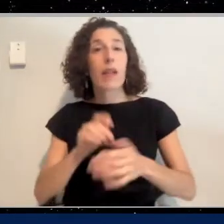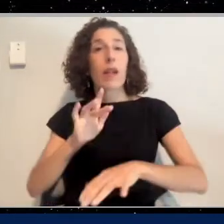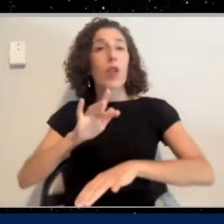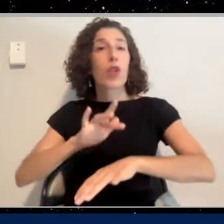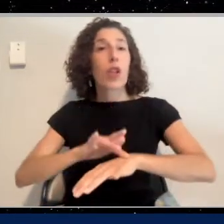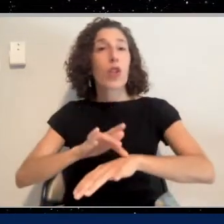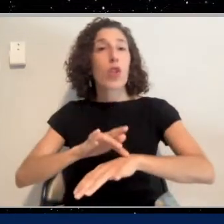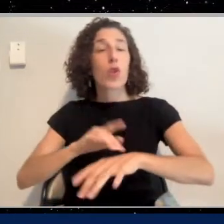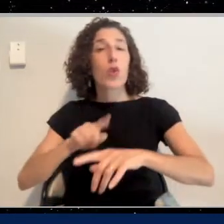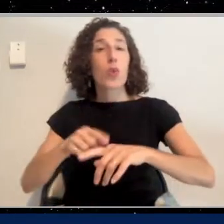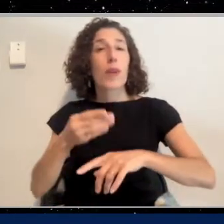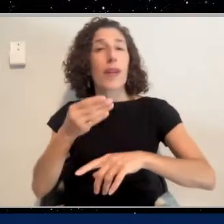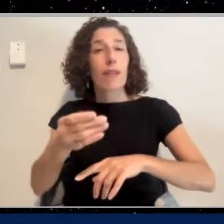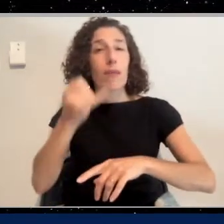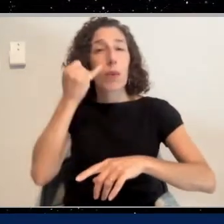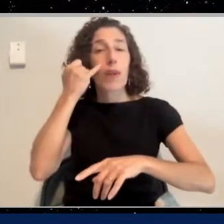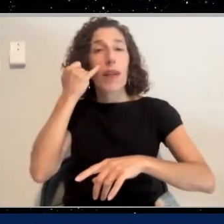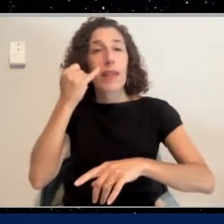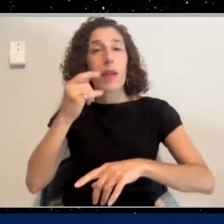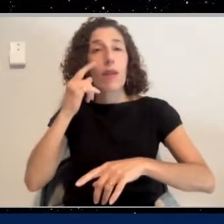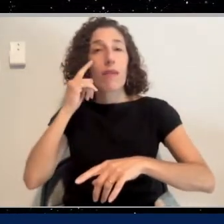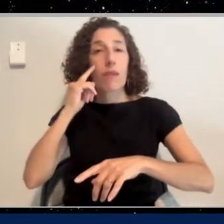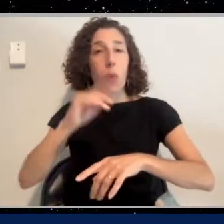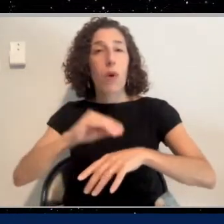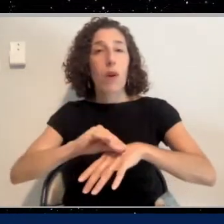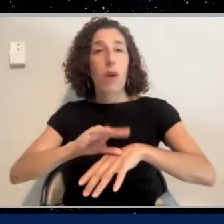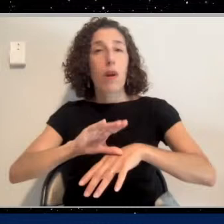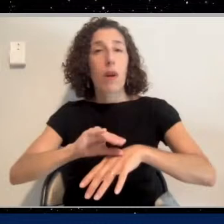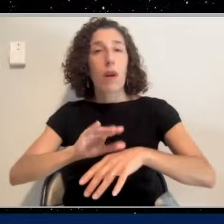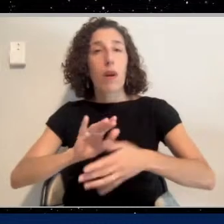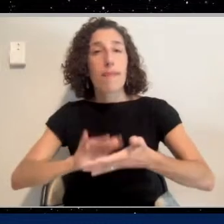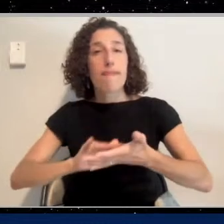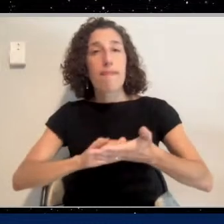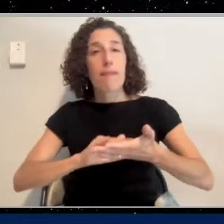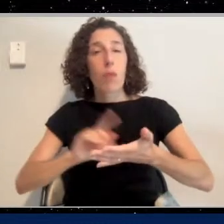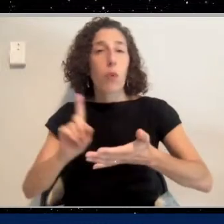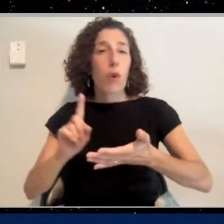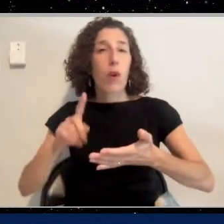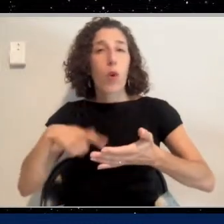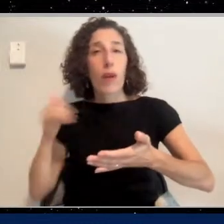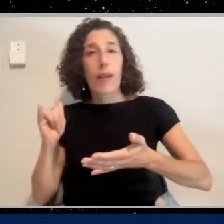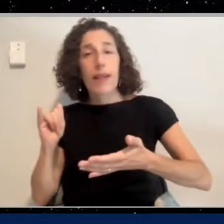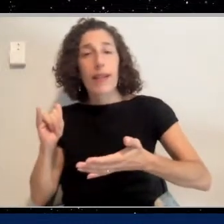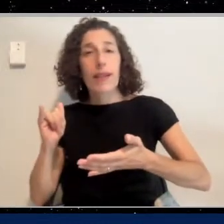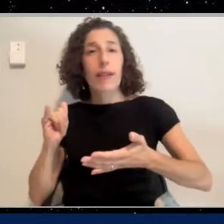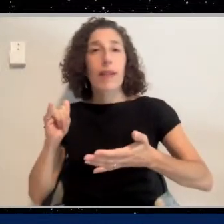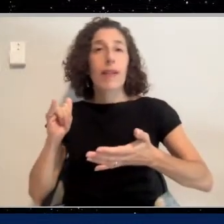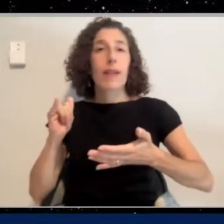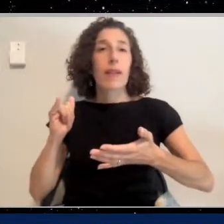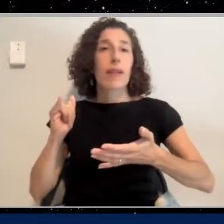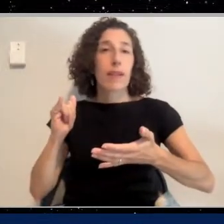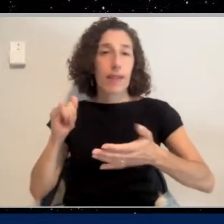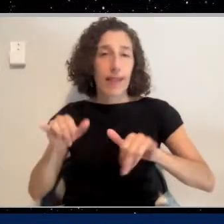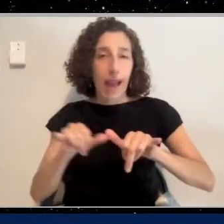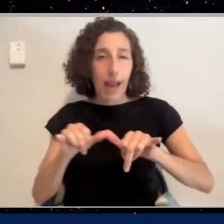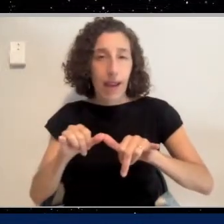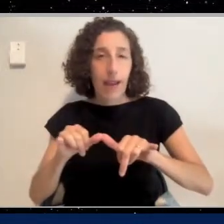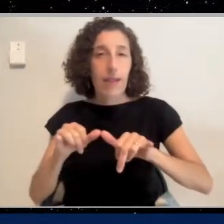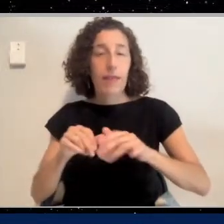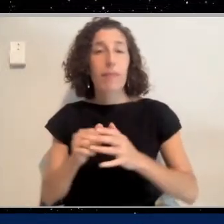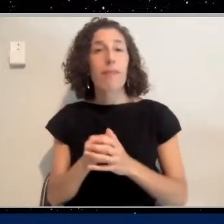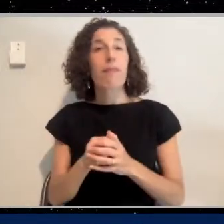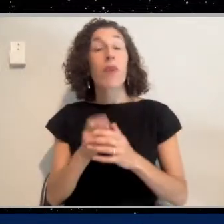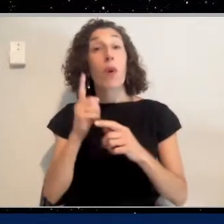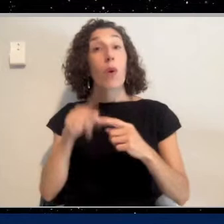includes raised line and braille. Right. And inside the exhibit, we have a tray that has